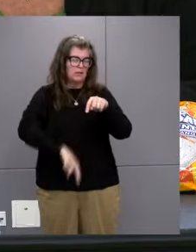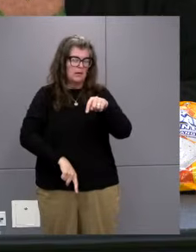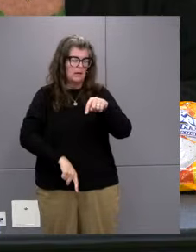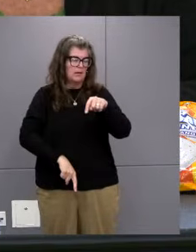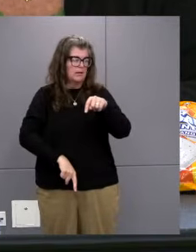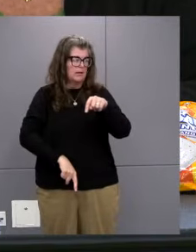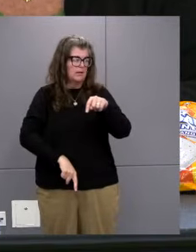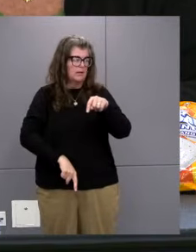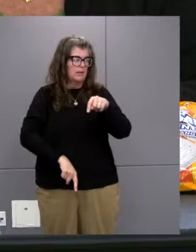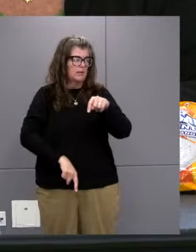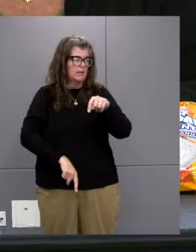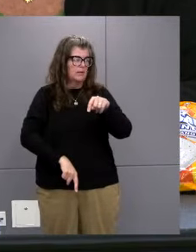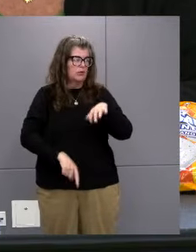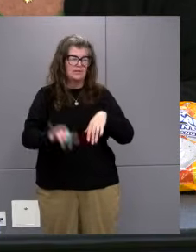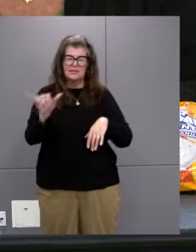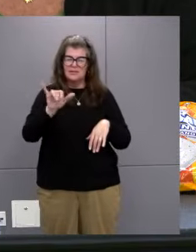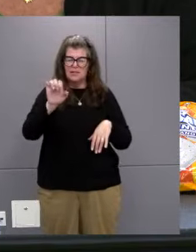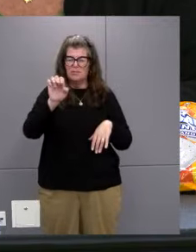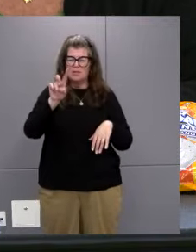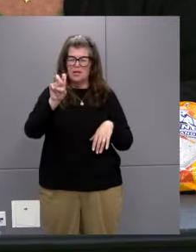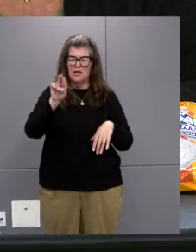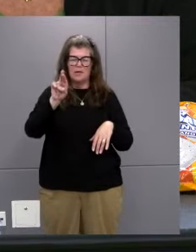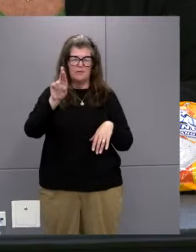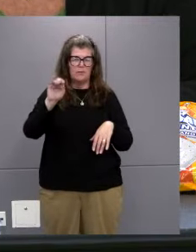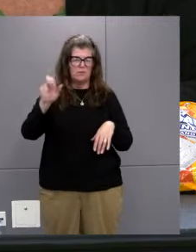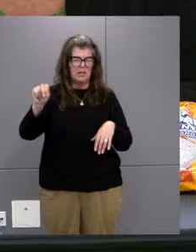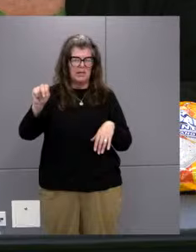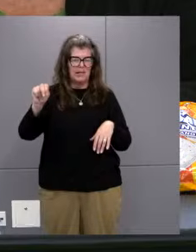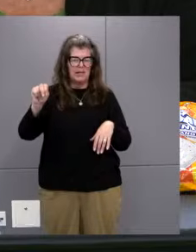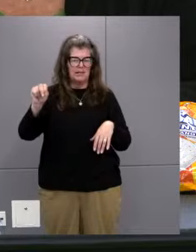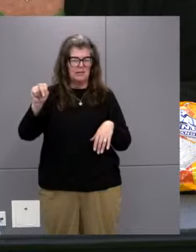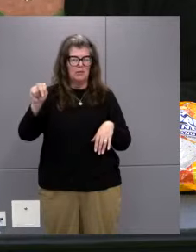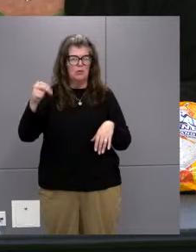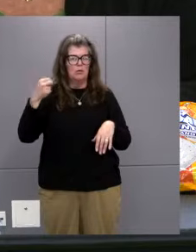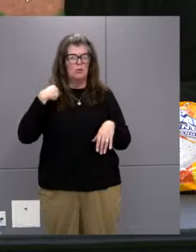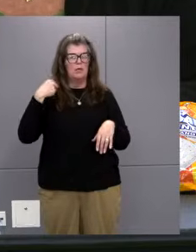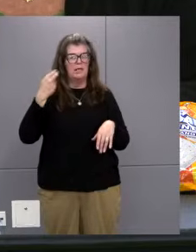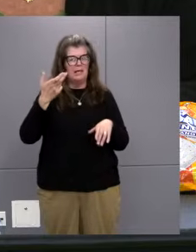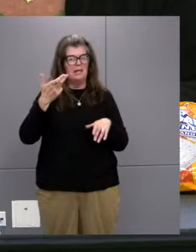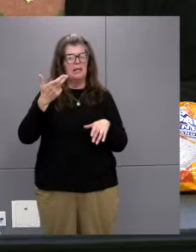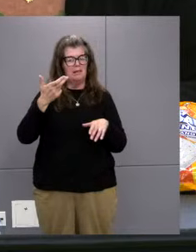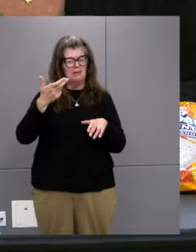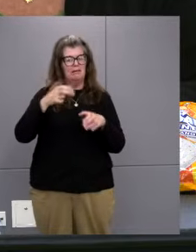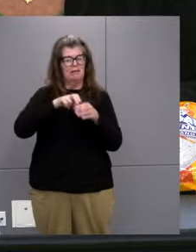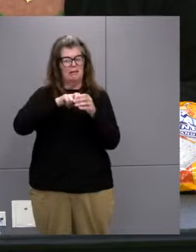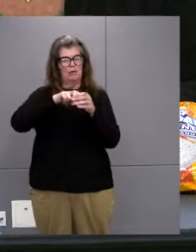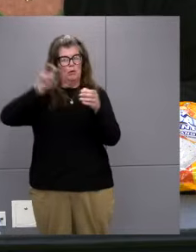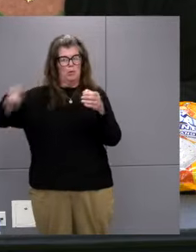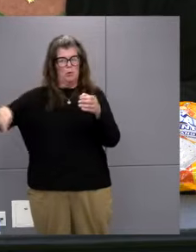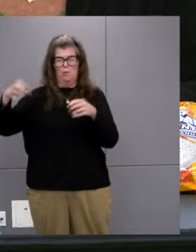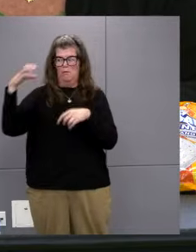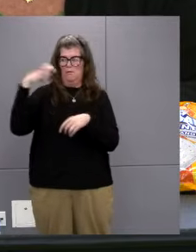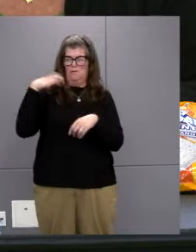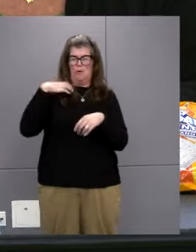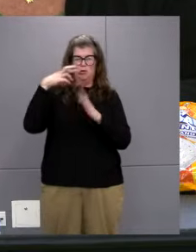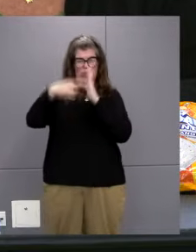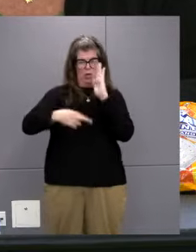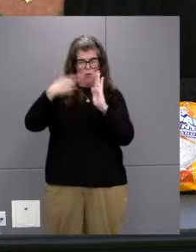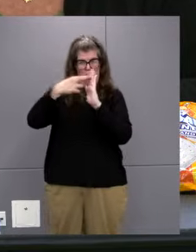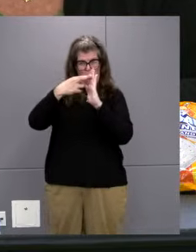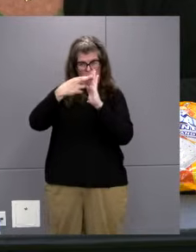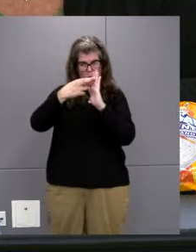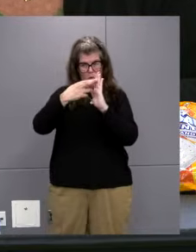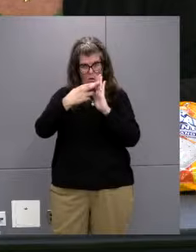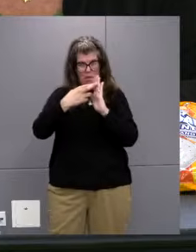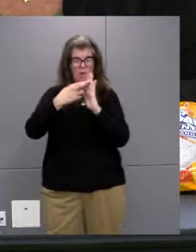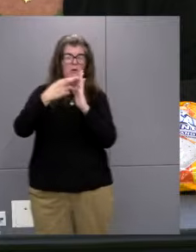And we did it when Everman was chair. We took the gavel from him so that he could make a motion and offer